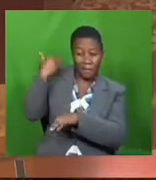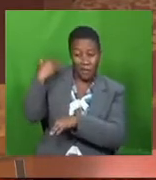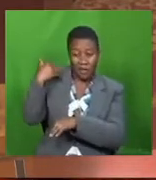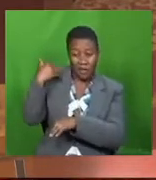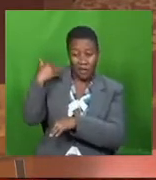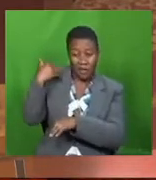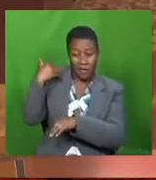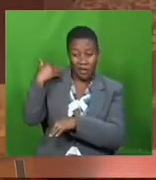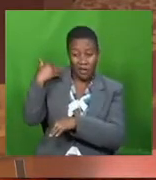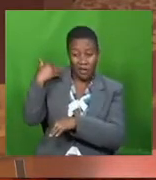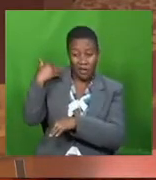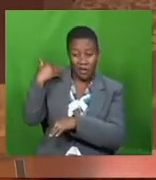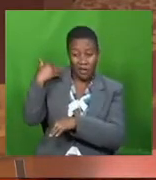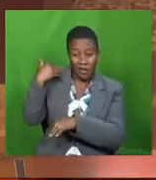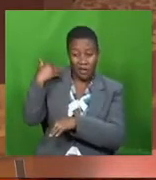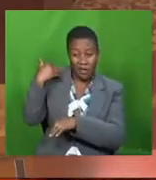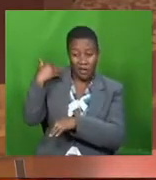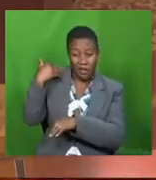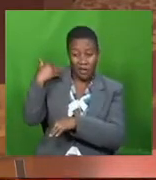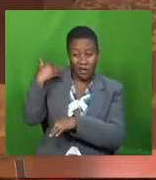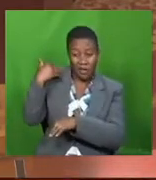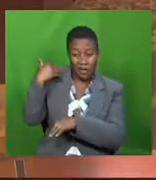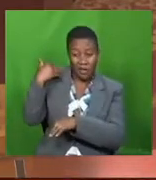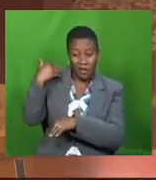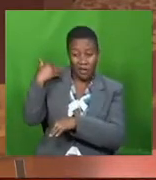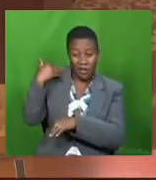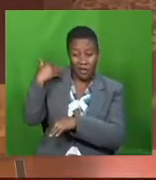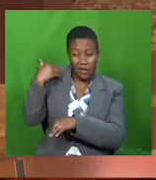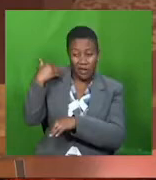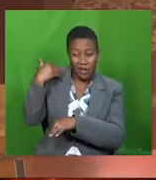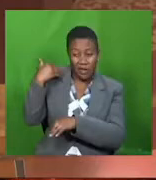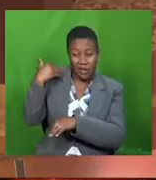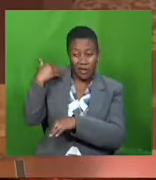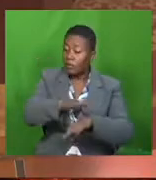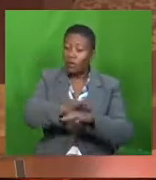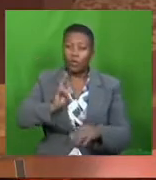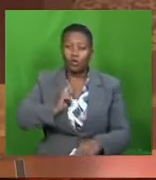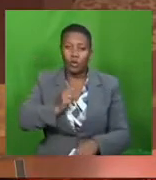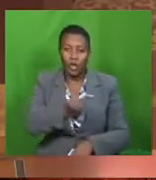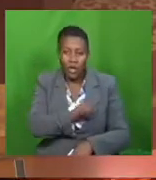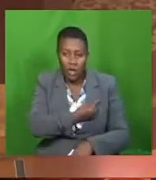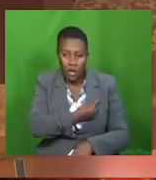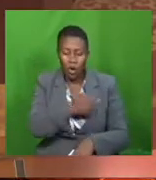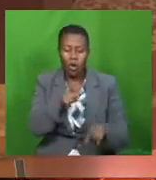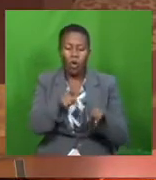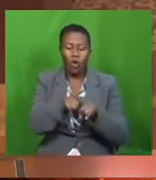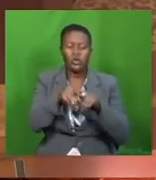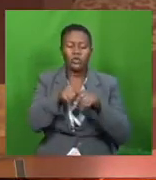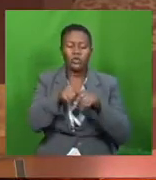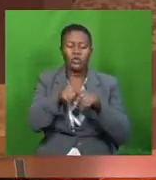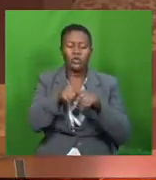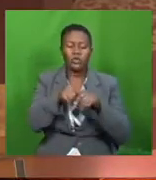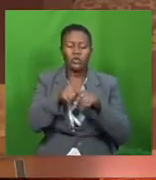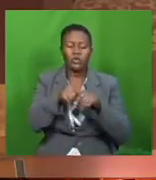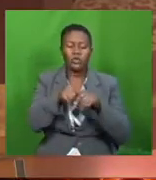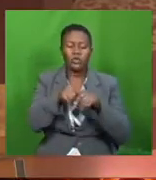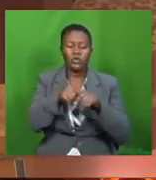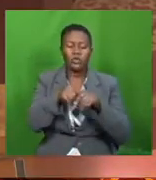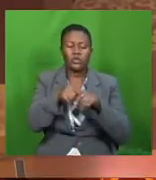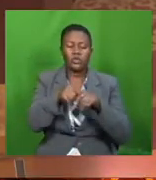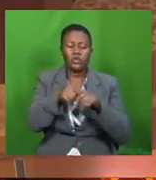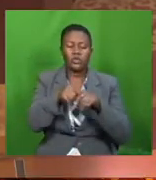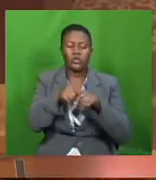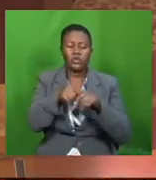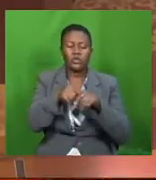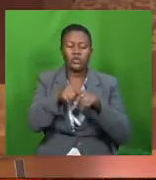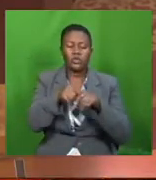And Crofwana, Omudisi can buy, you know. Donuts in the edge, let's say. Omudis, the idea of